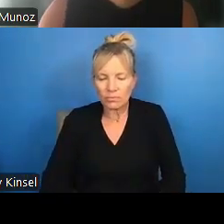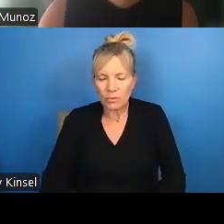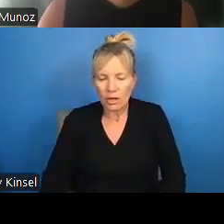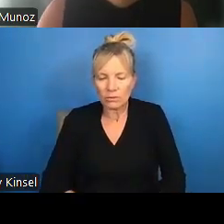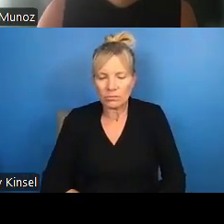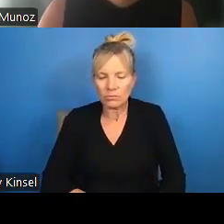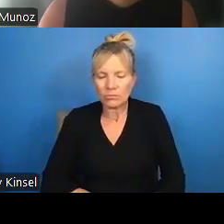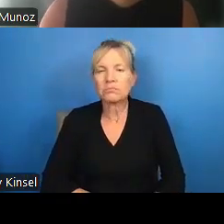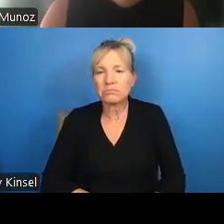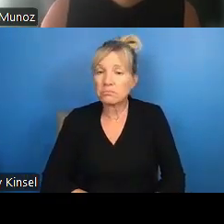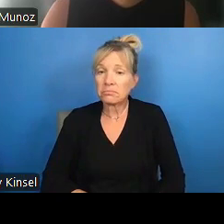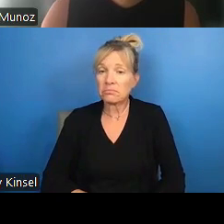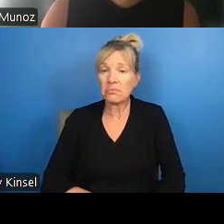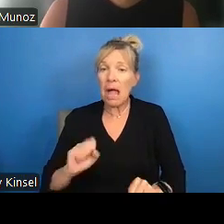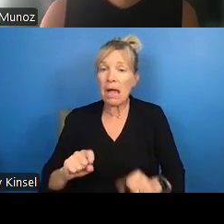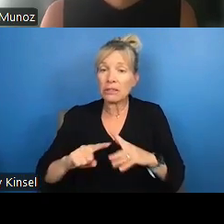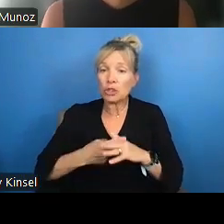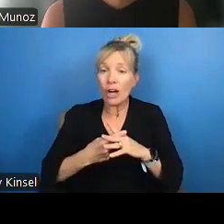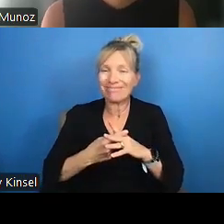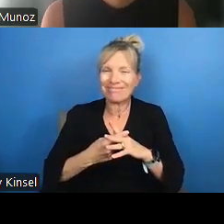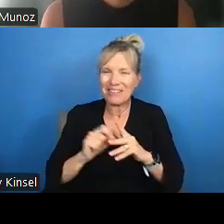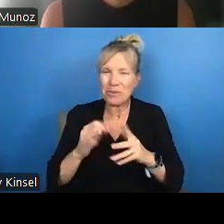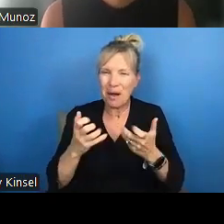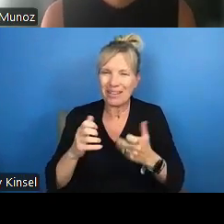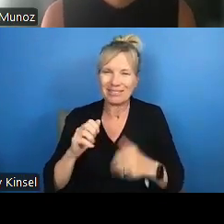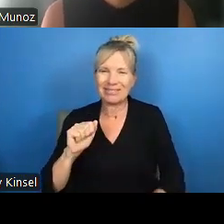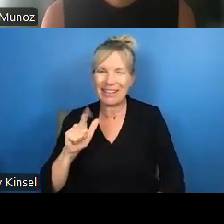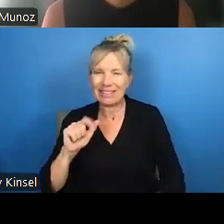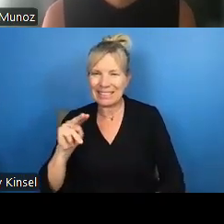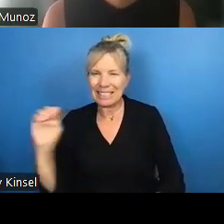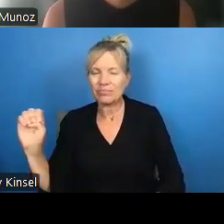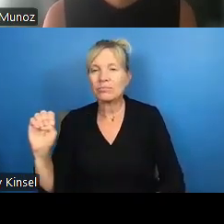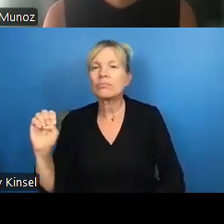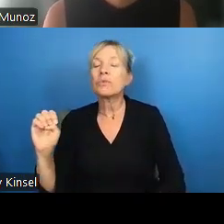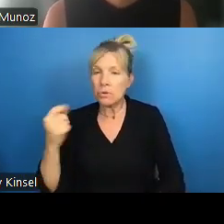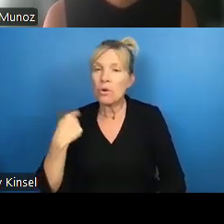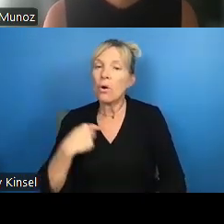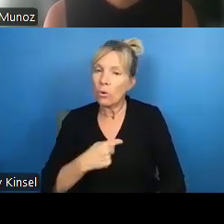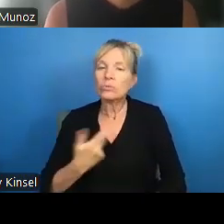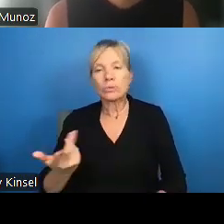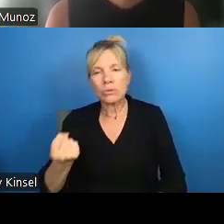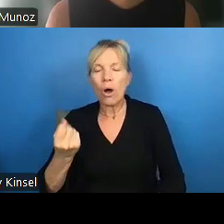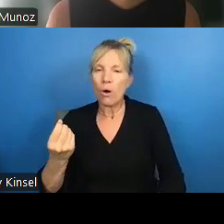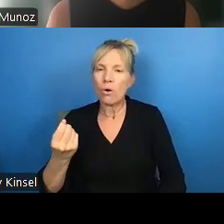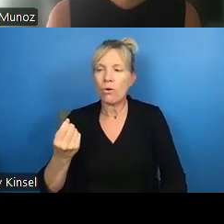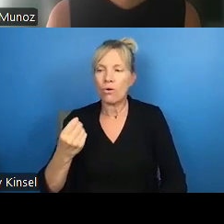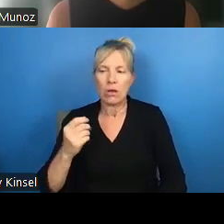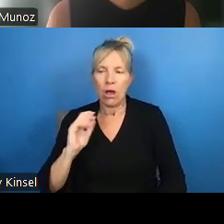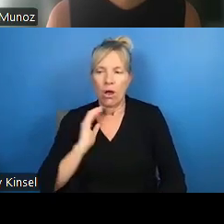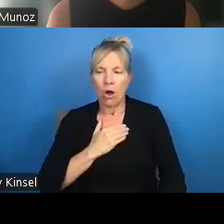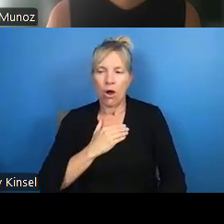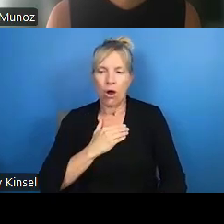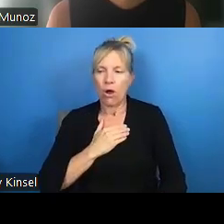Sure, I can start if you want on this one, Amy. So we do have, so within Ohio,